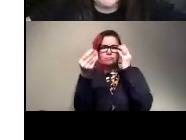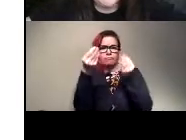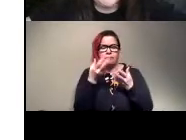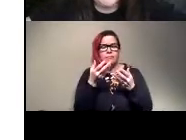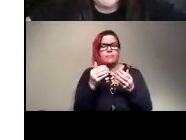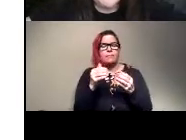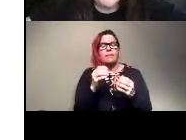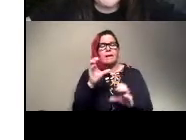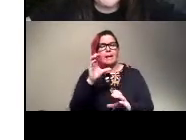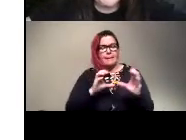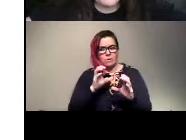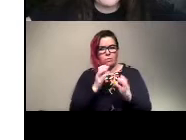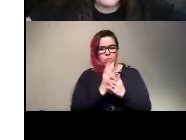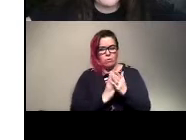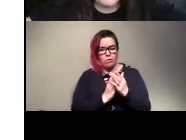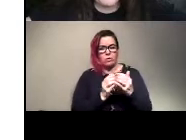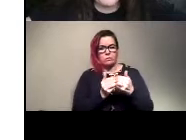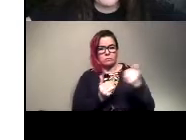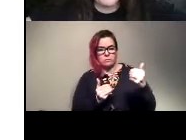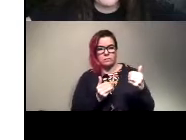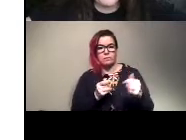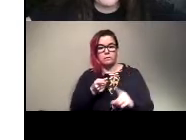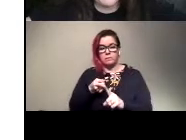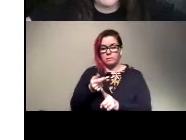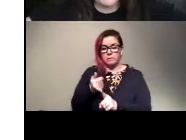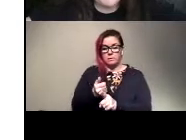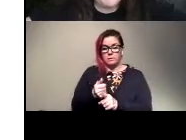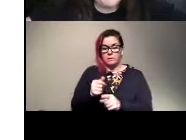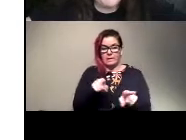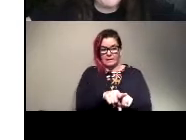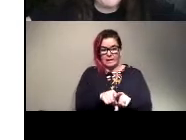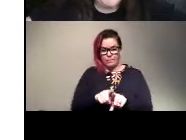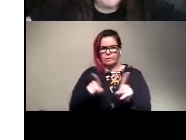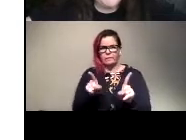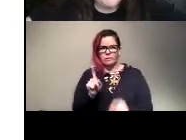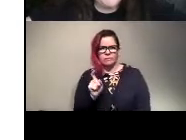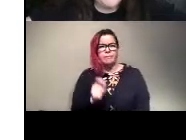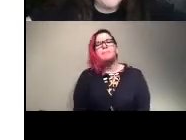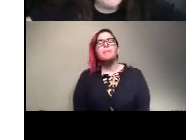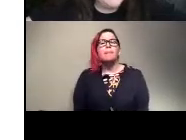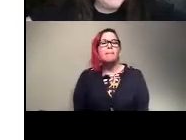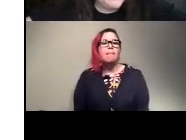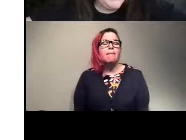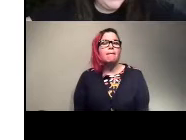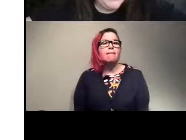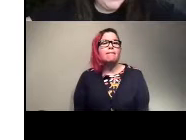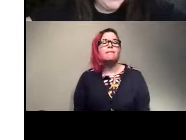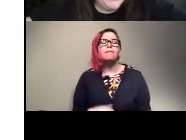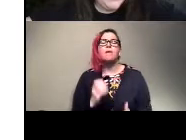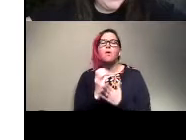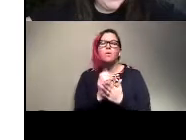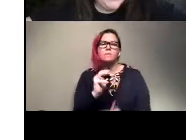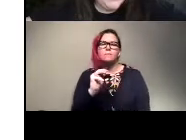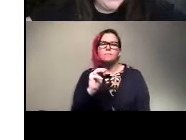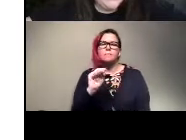chemical part of it and ask, is this something that's the same or different? And so our courses in microbiology